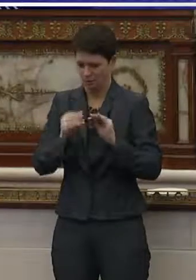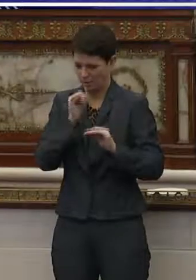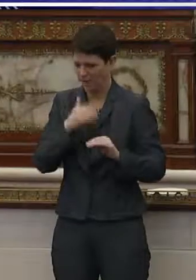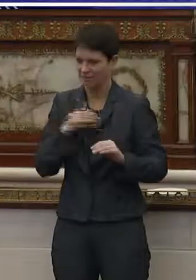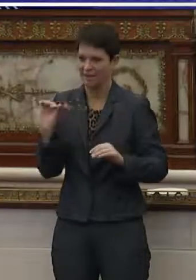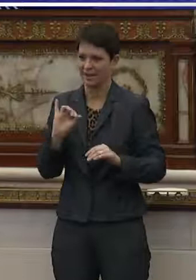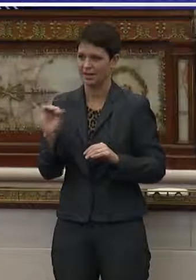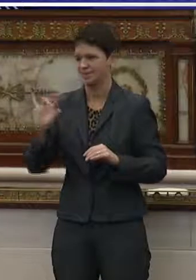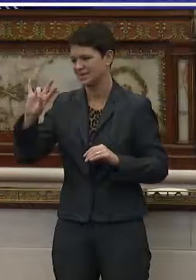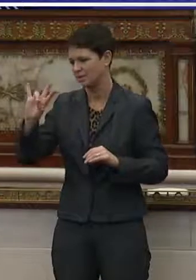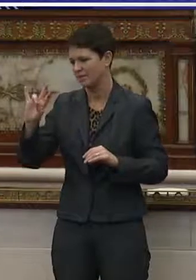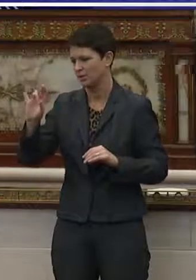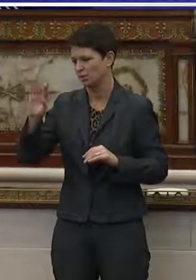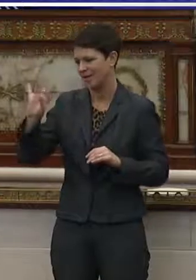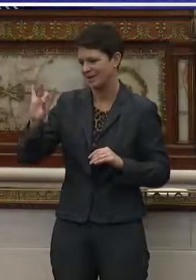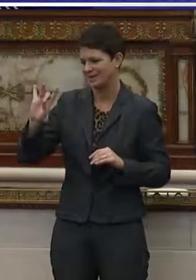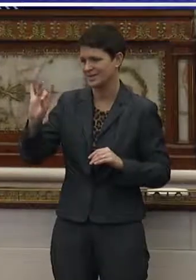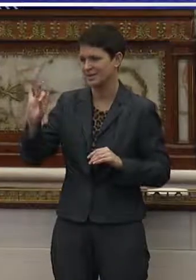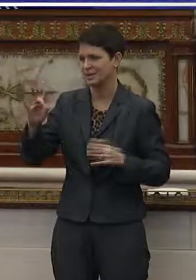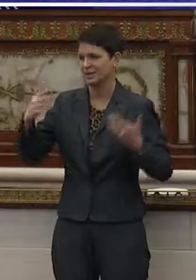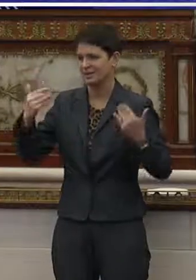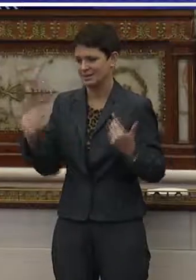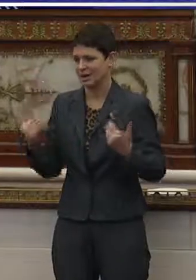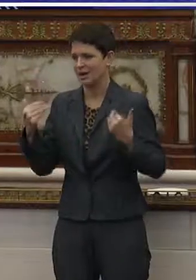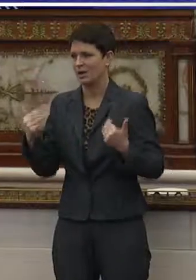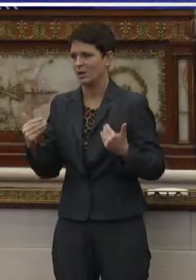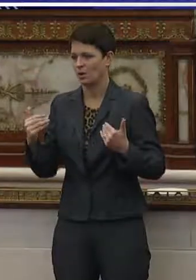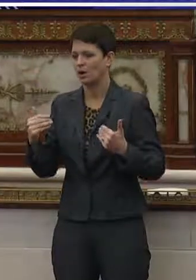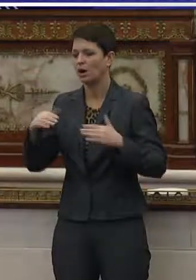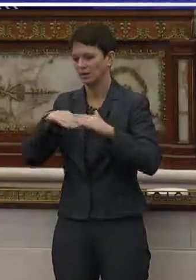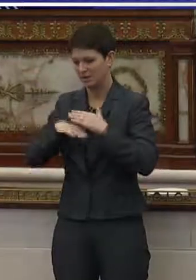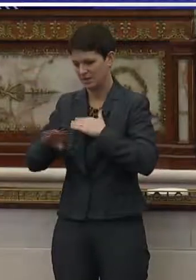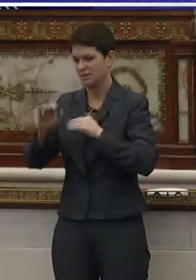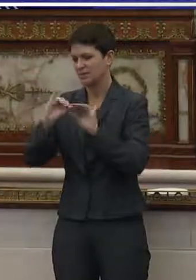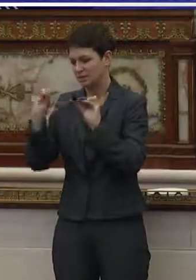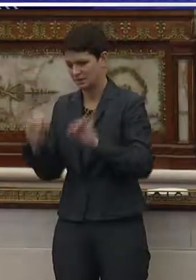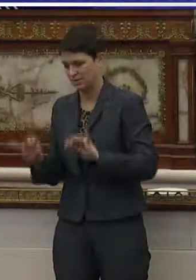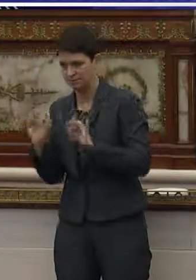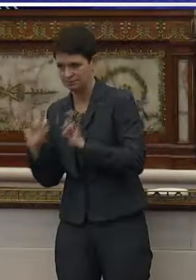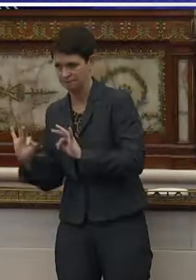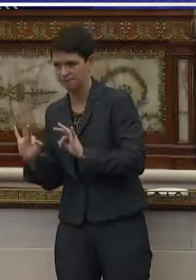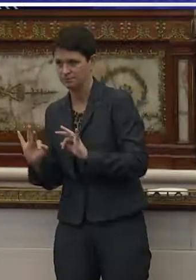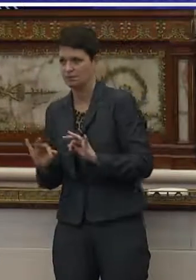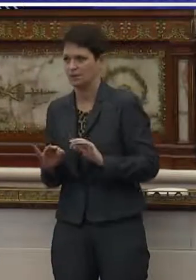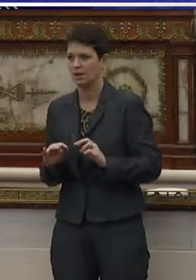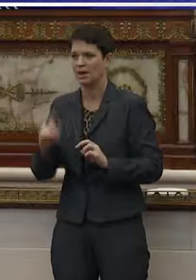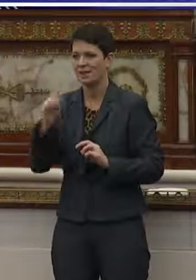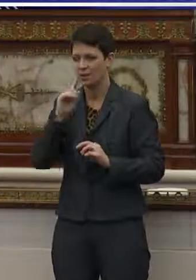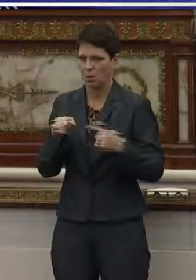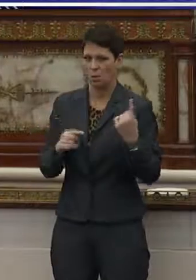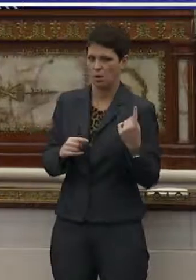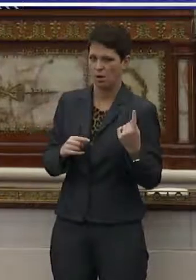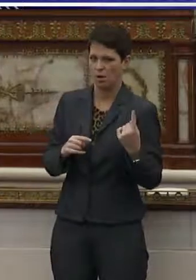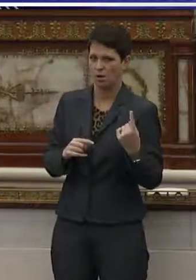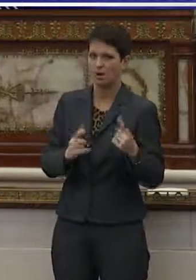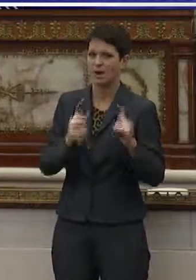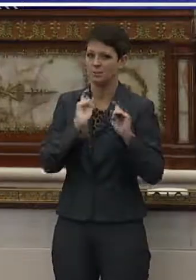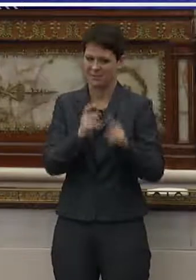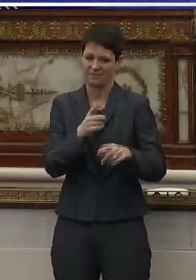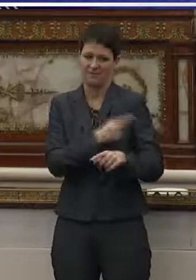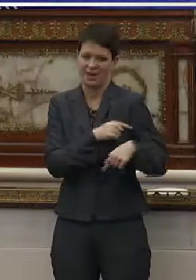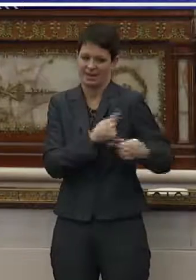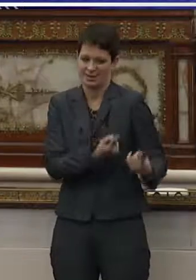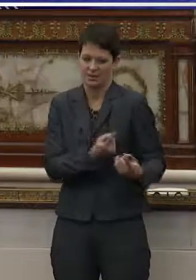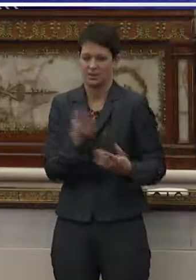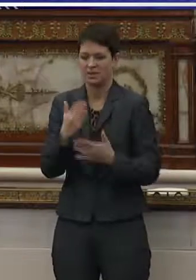like 7 or 8 that are enrolled. I think only one of them has received vaccine. Others were